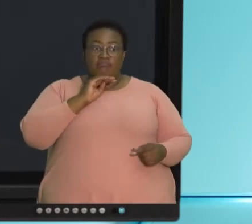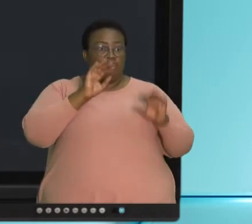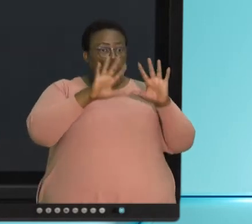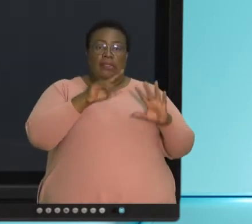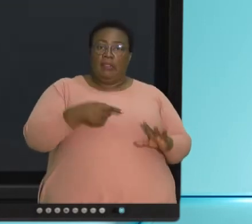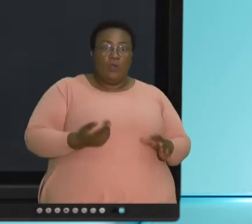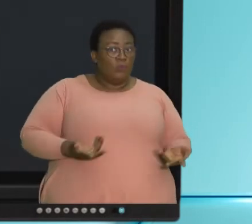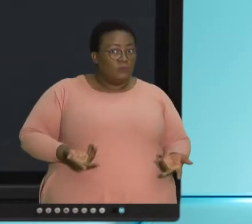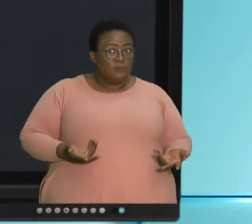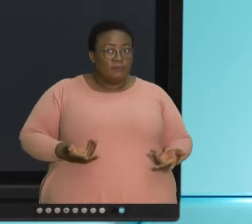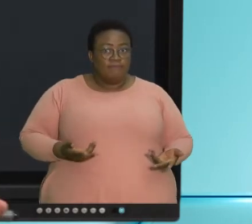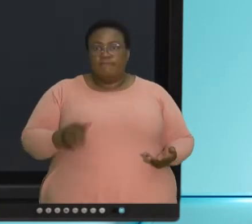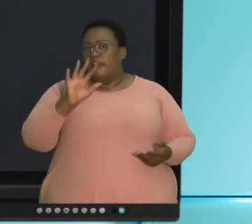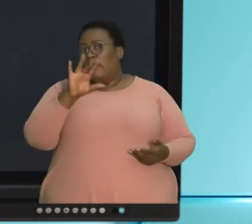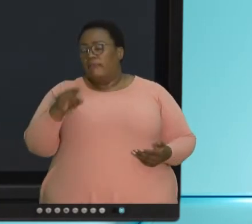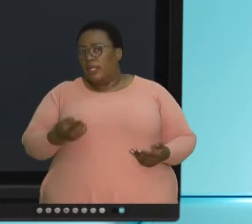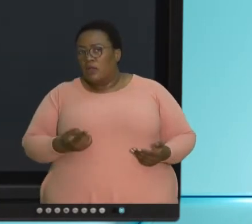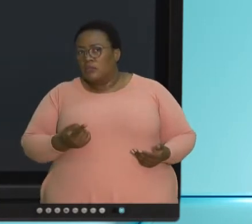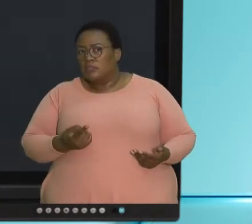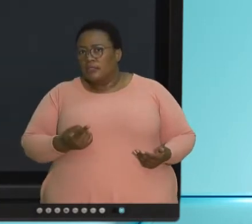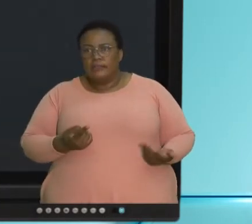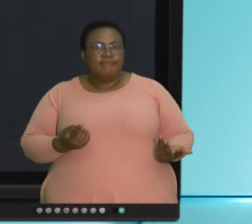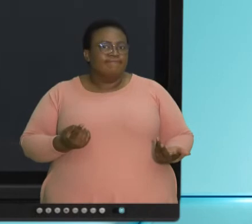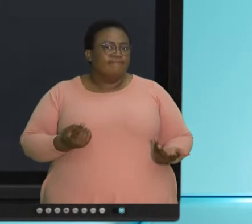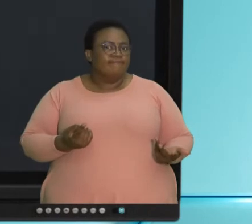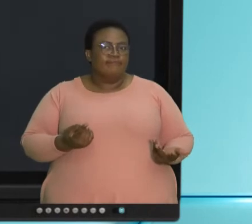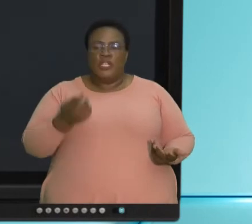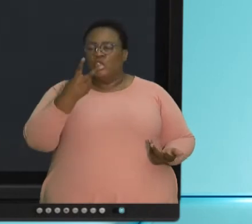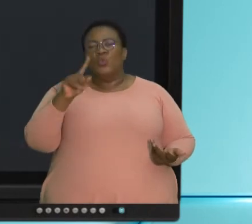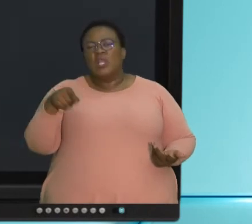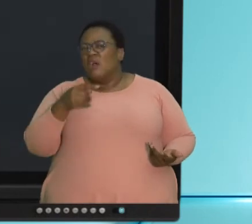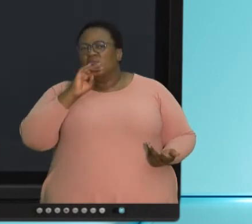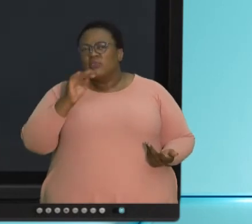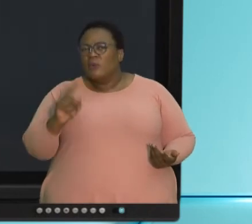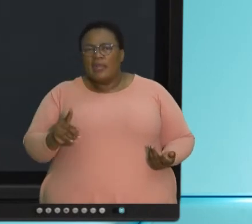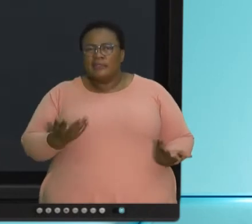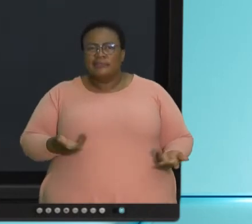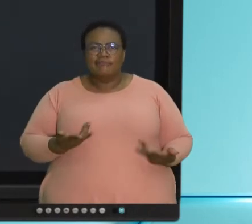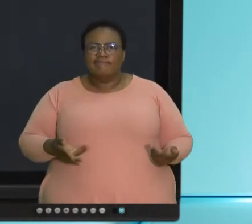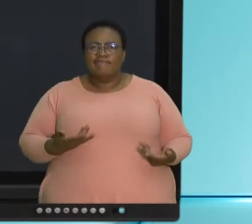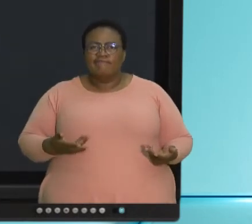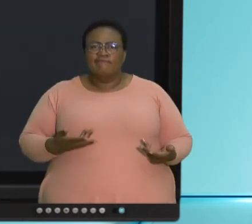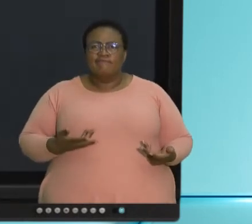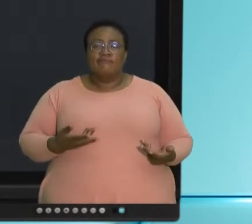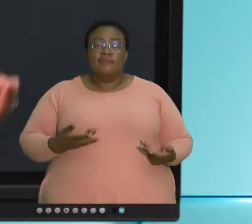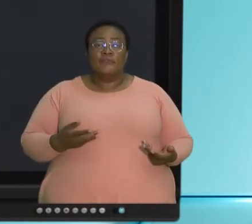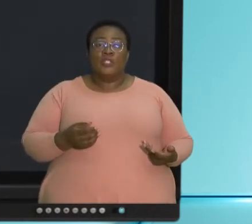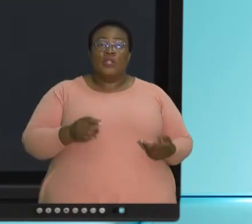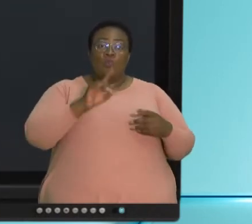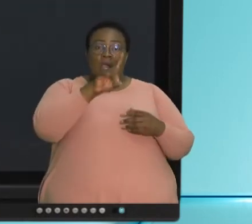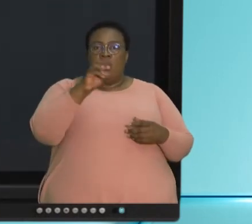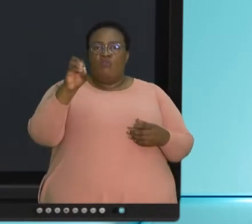10,000? Does it mean having 5,000? Does it mean having 2,000? Does it mean having